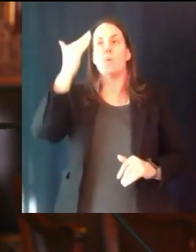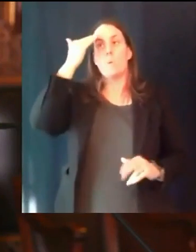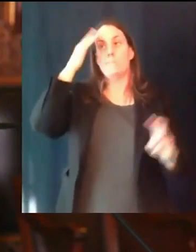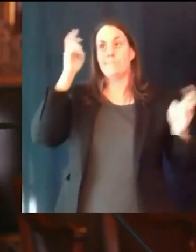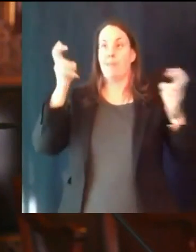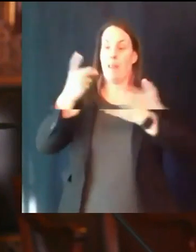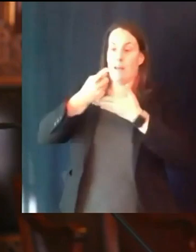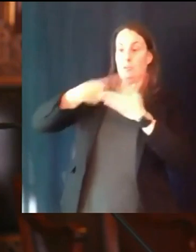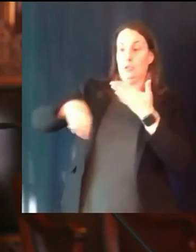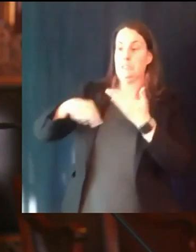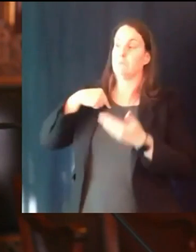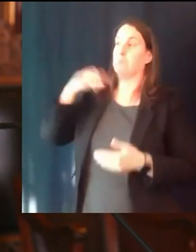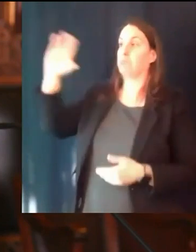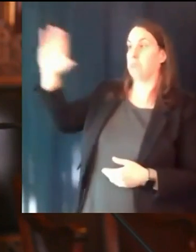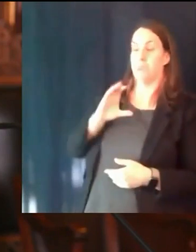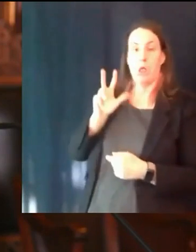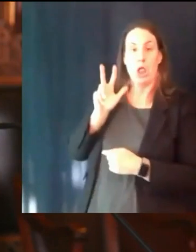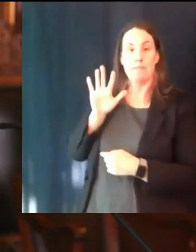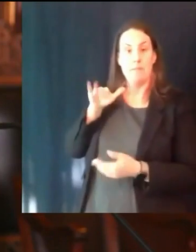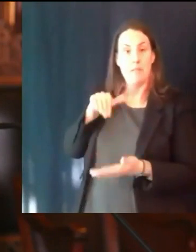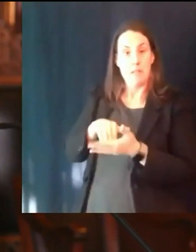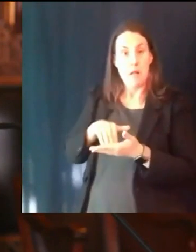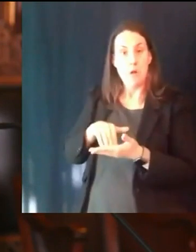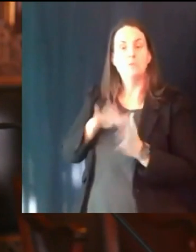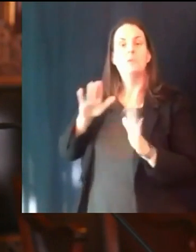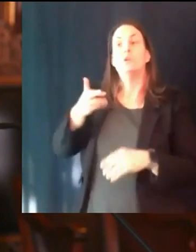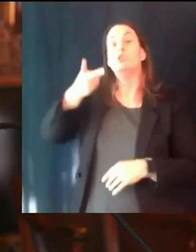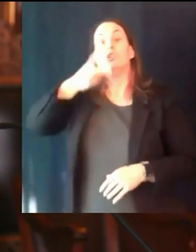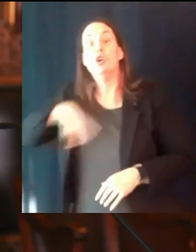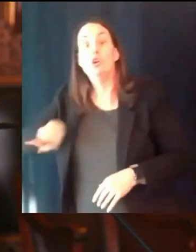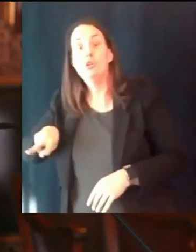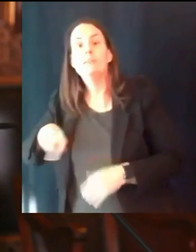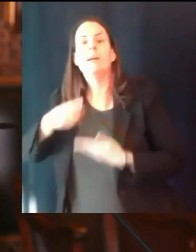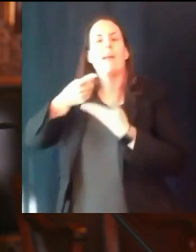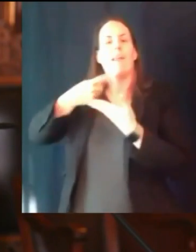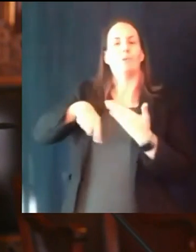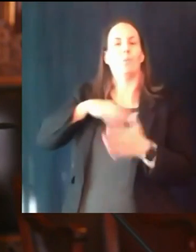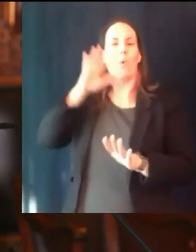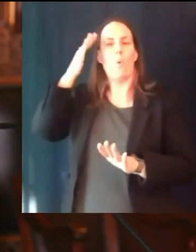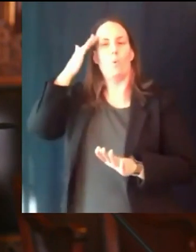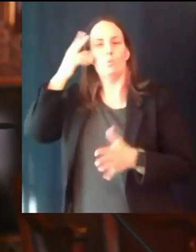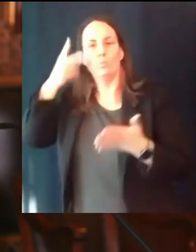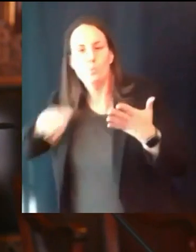how much is going to come to Wisconsin without a lot of notice,